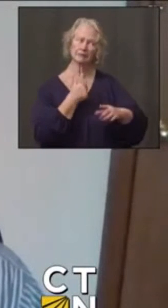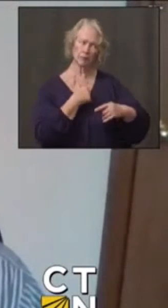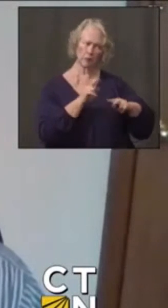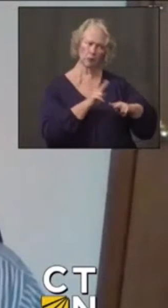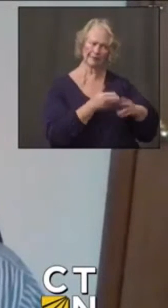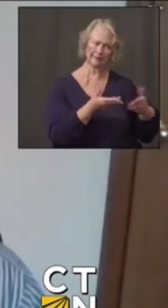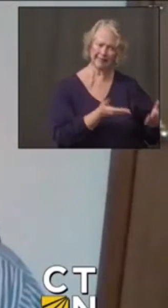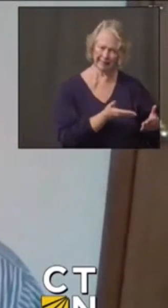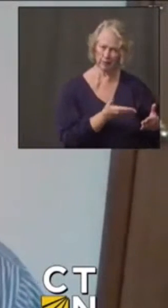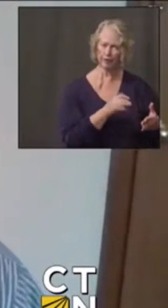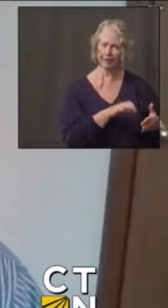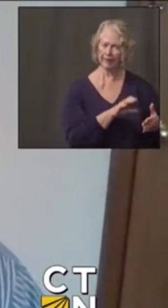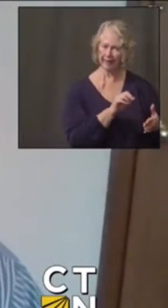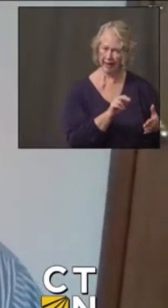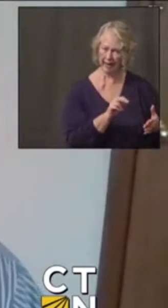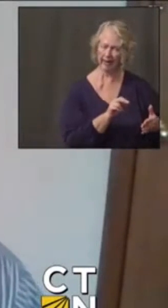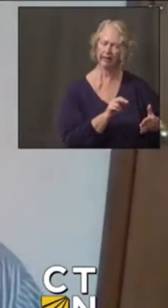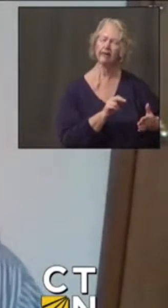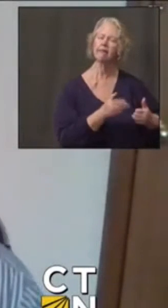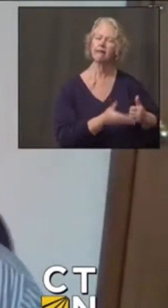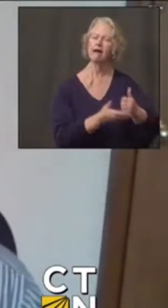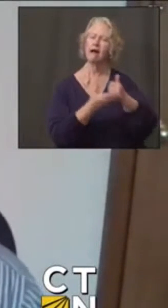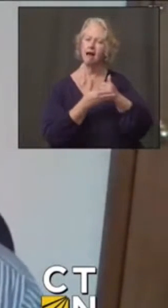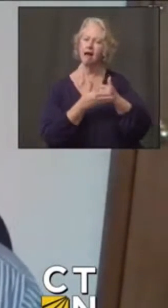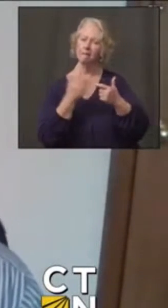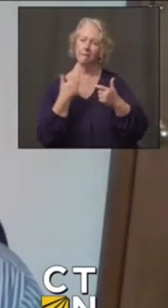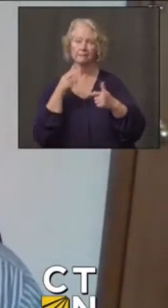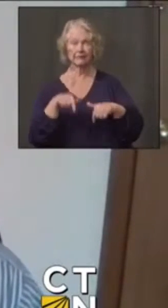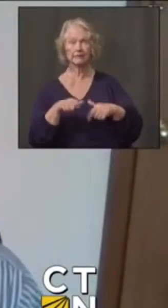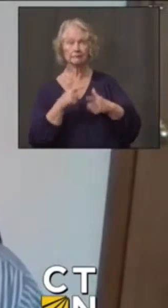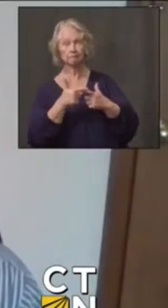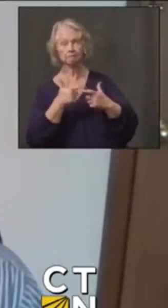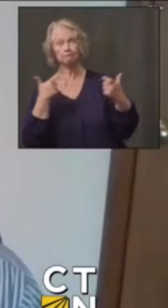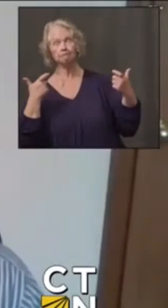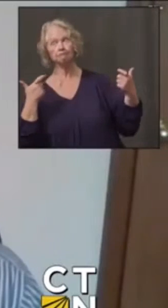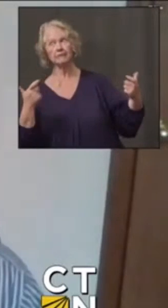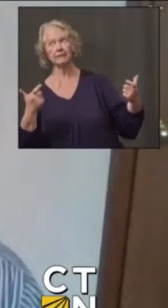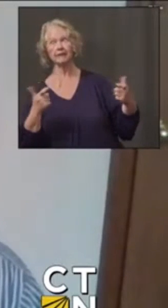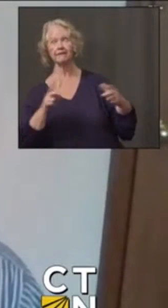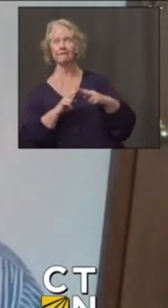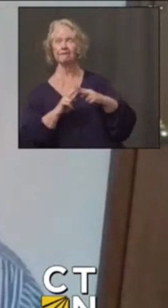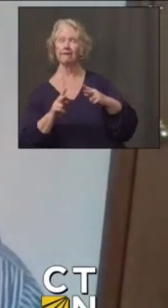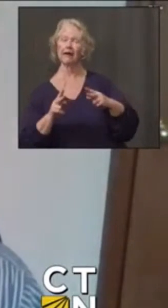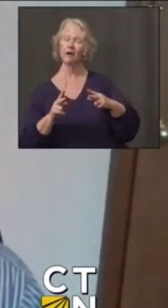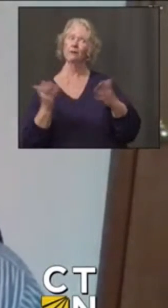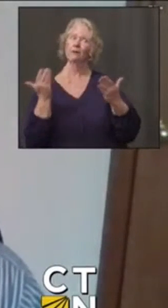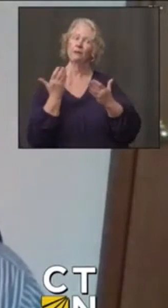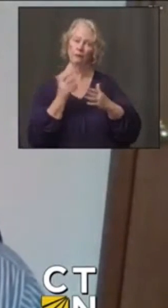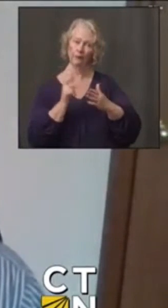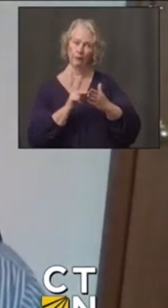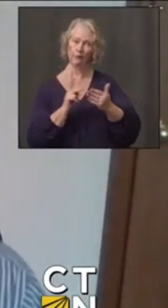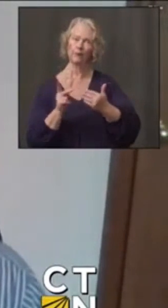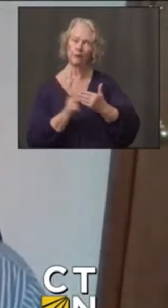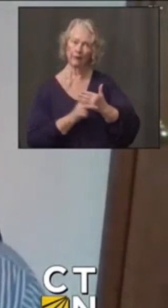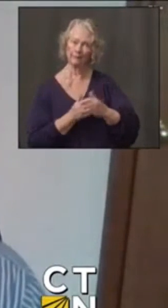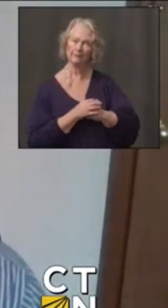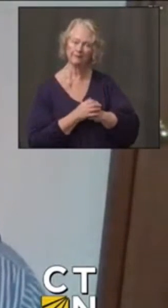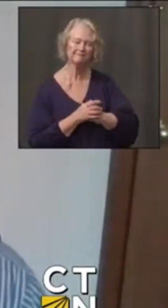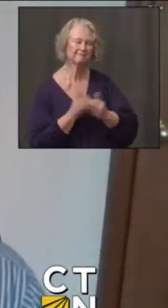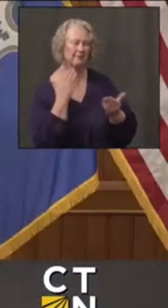that helps us to progress such an ambitious program with the vaccine. Thanks,